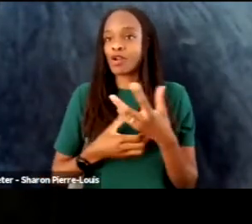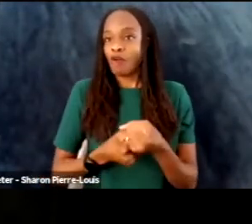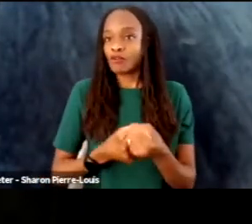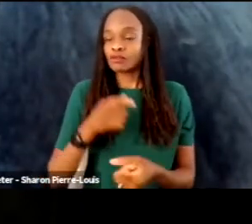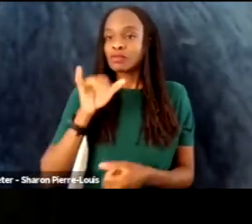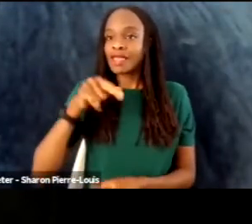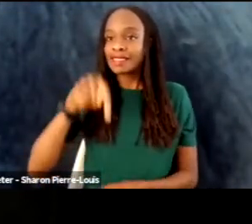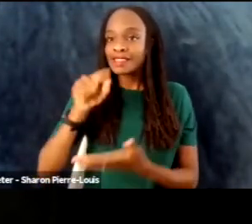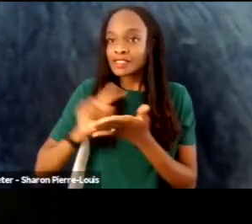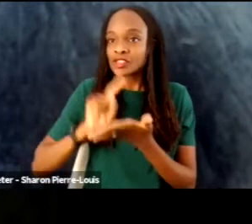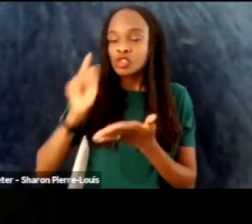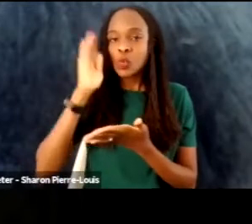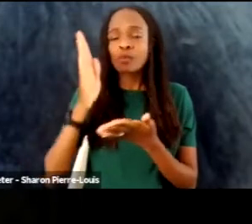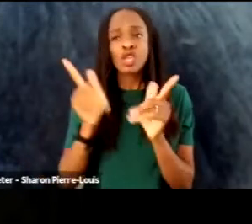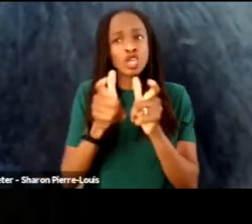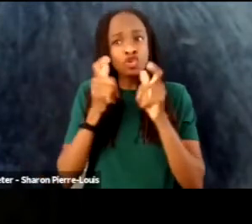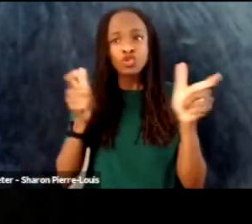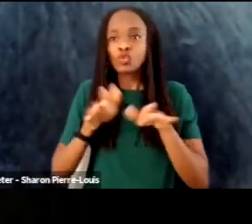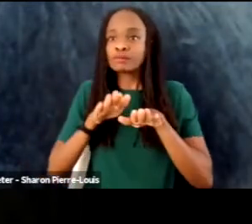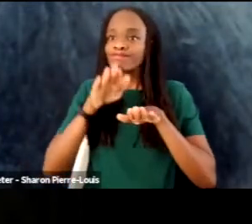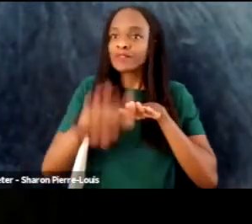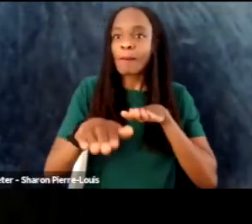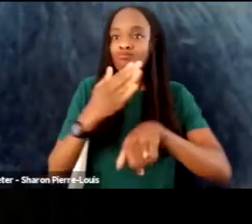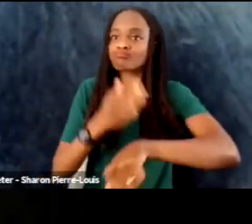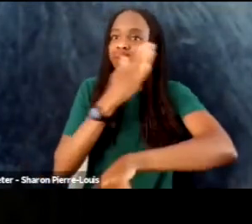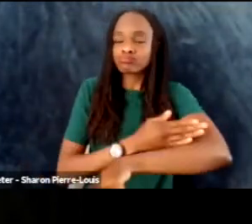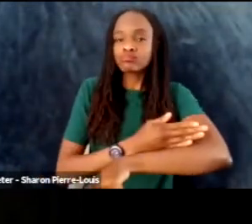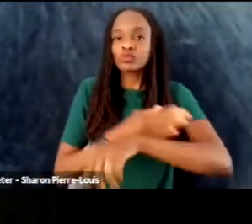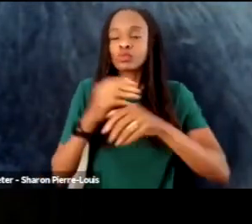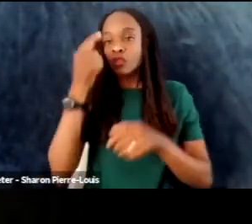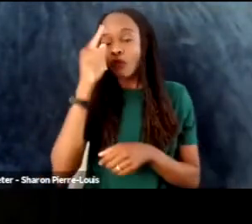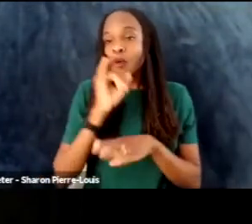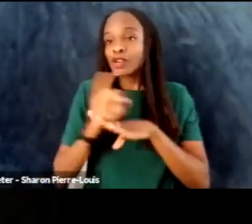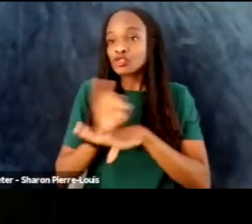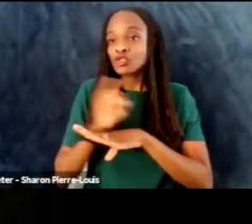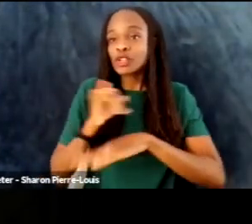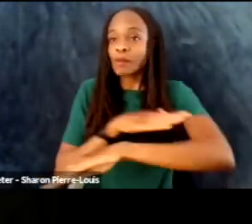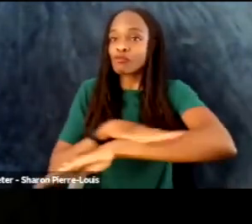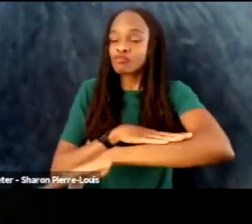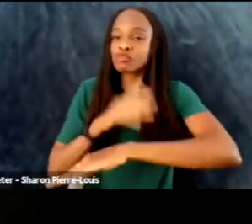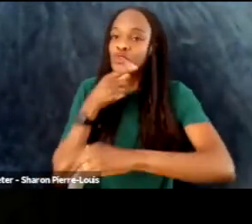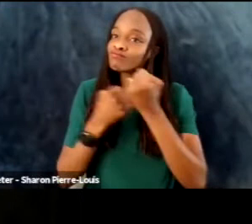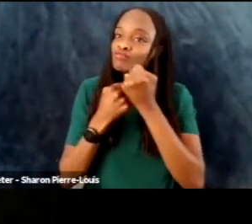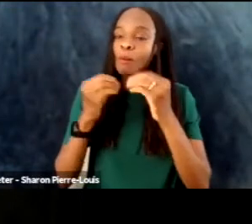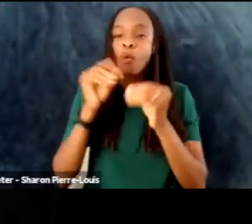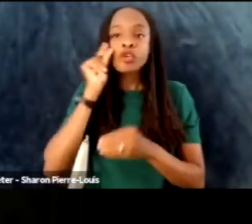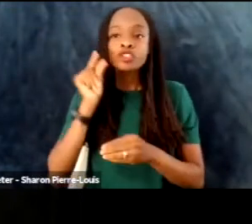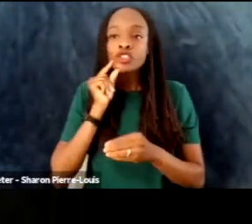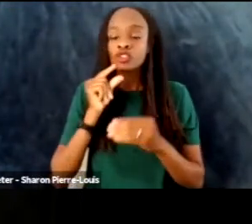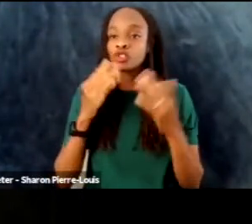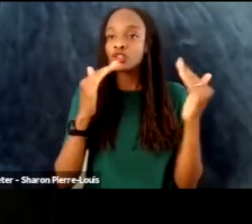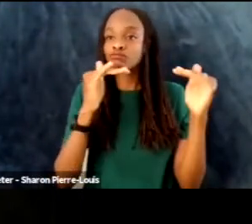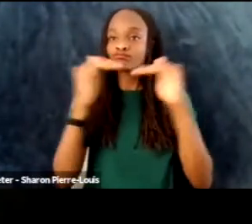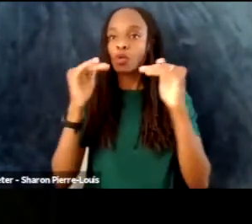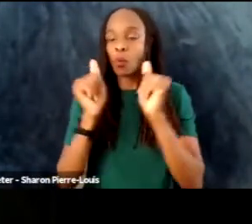big step towards industry platforms championing more gender-sensitive advertising. This will